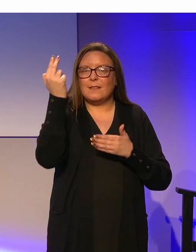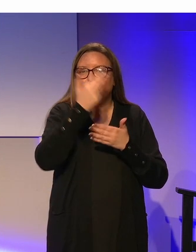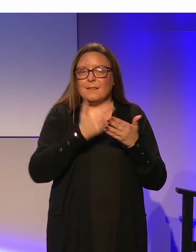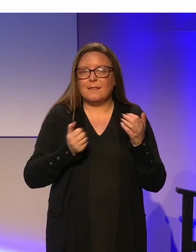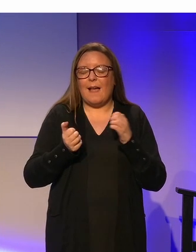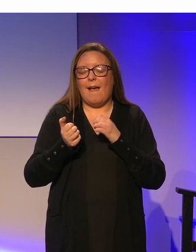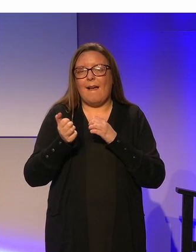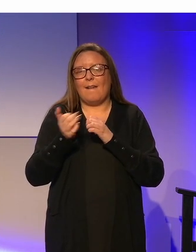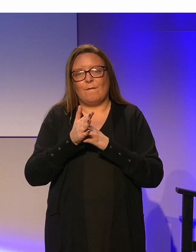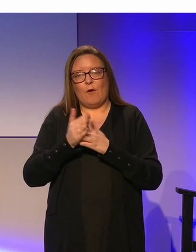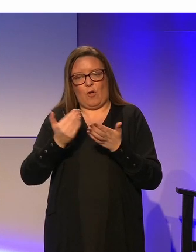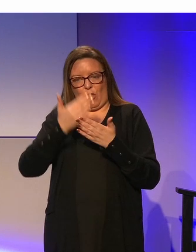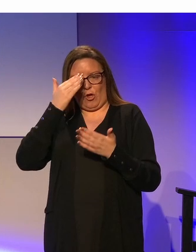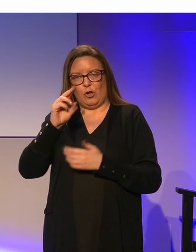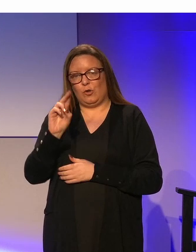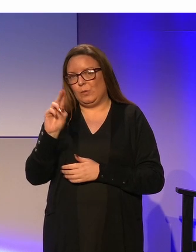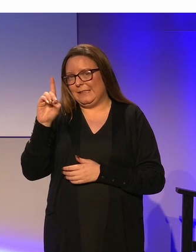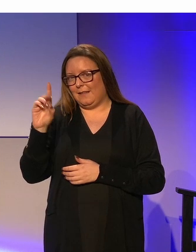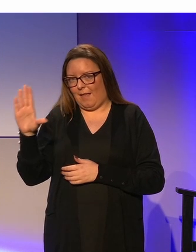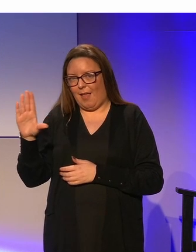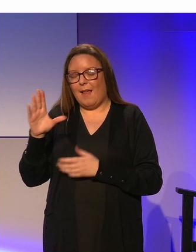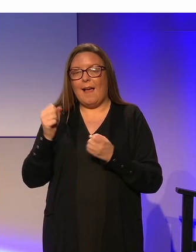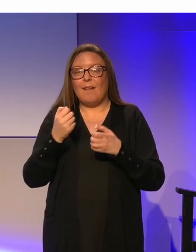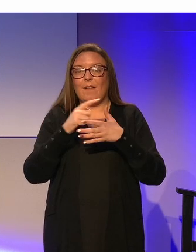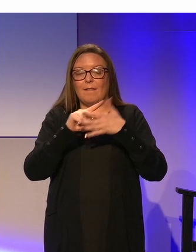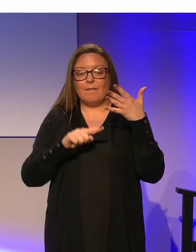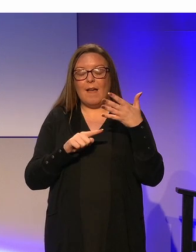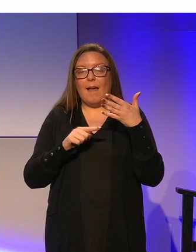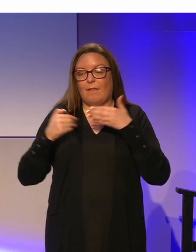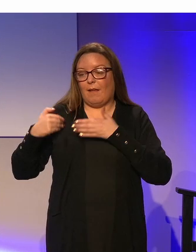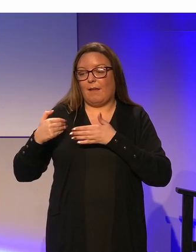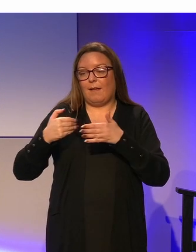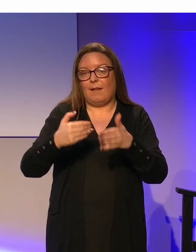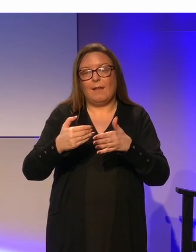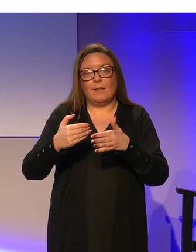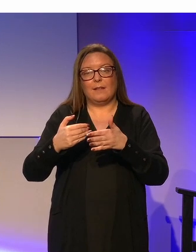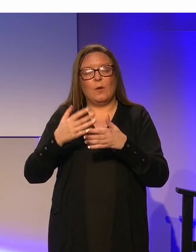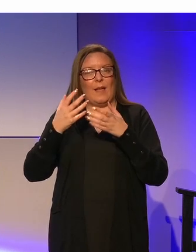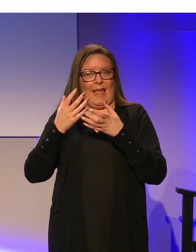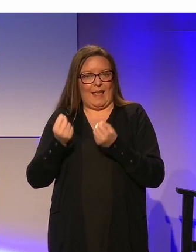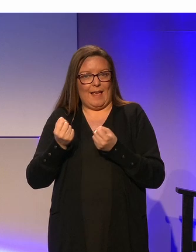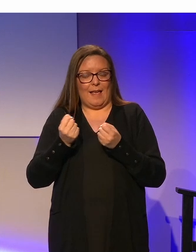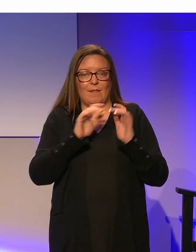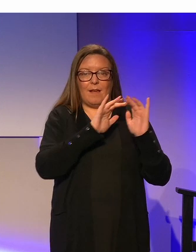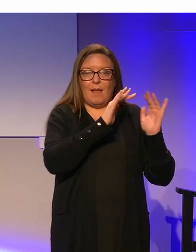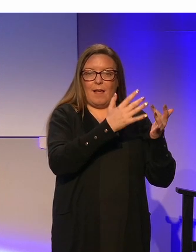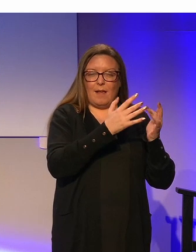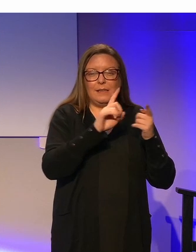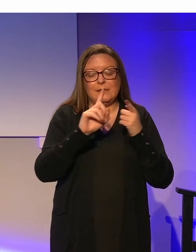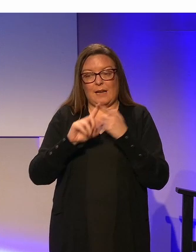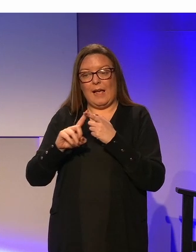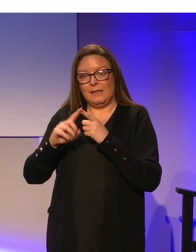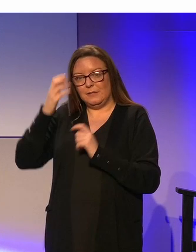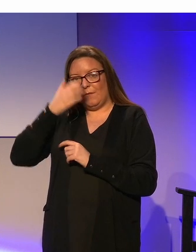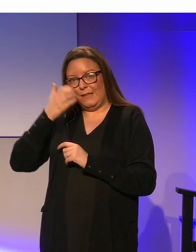you can see, it was 5 sessions. We had a blend of synchronous and asynchronous content, and